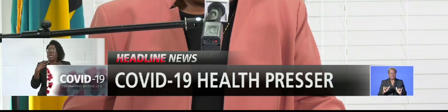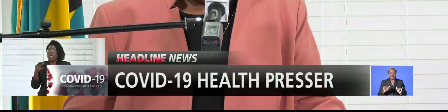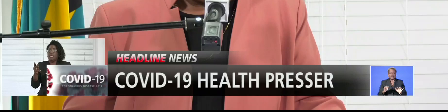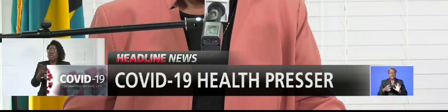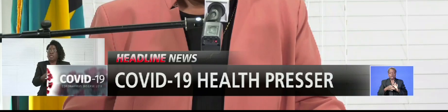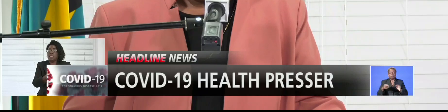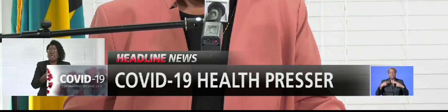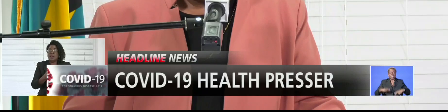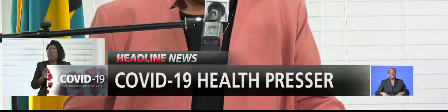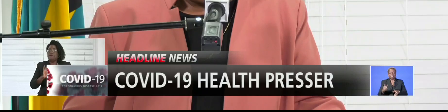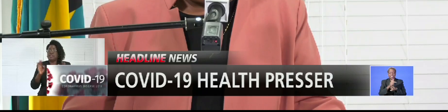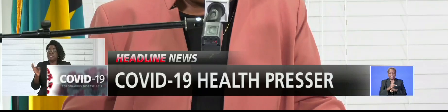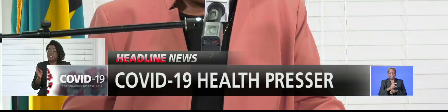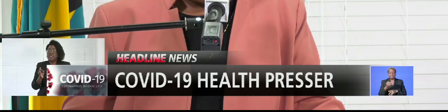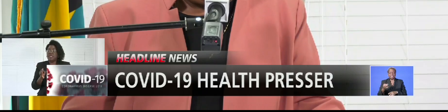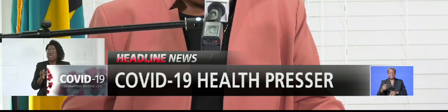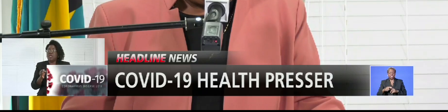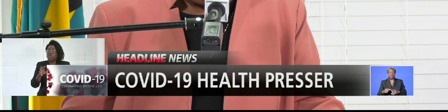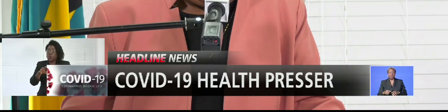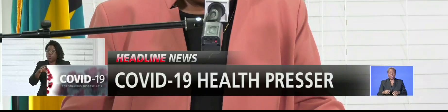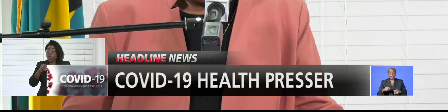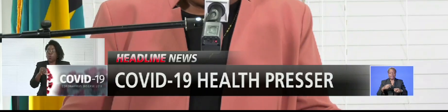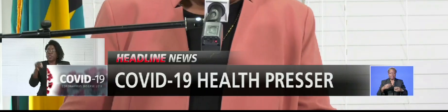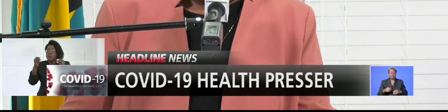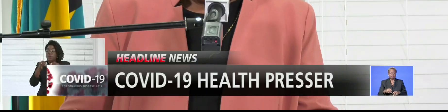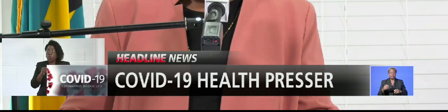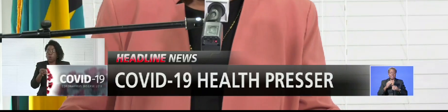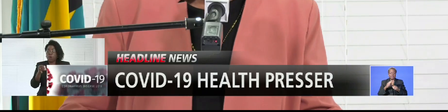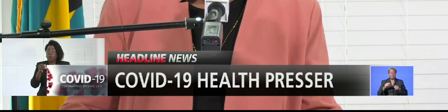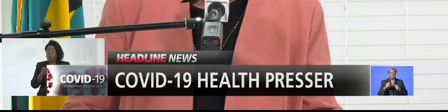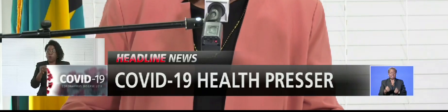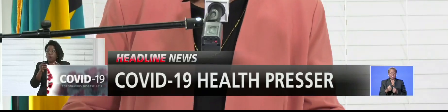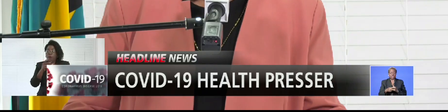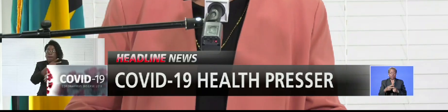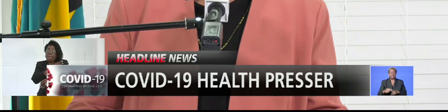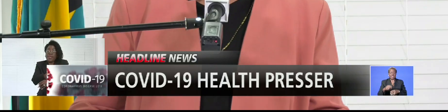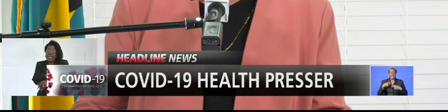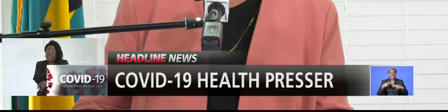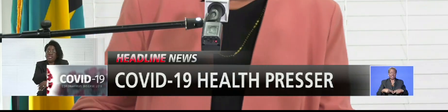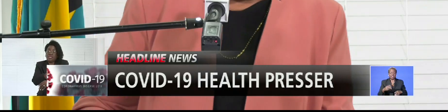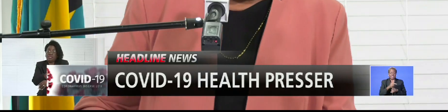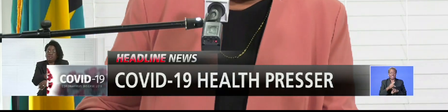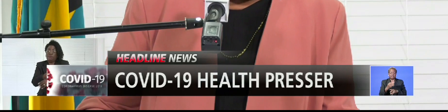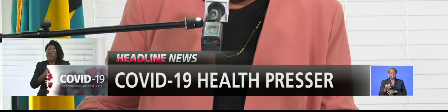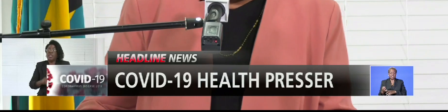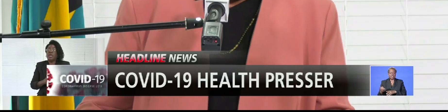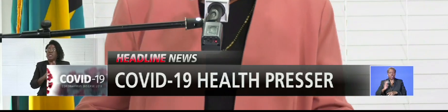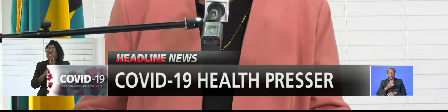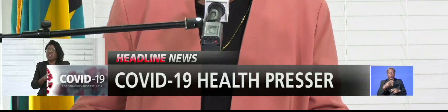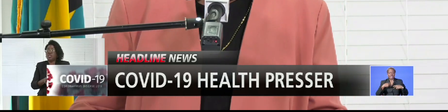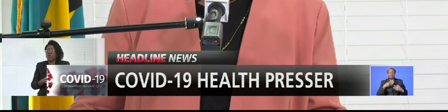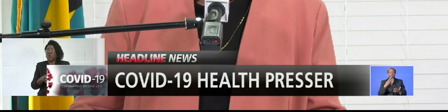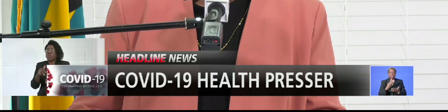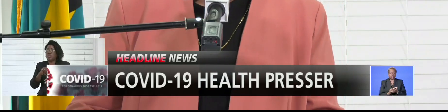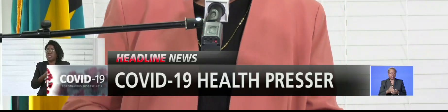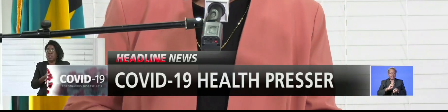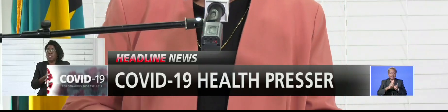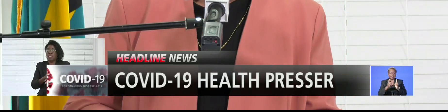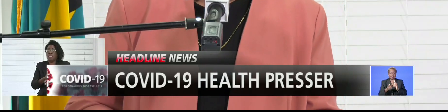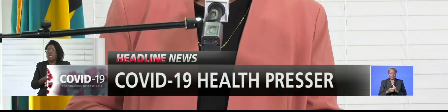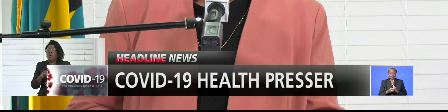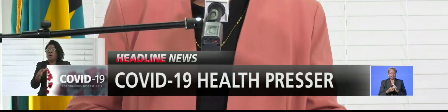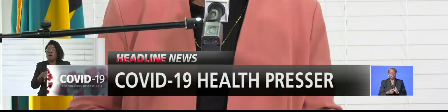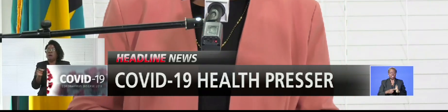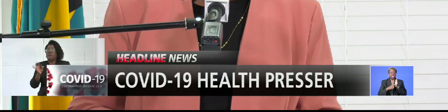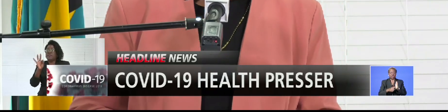to accommodate increase in cases. And we have good data that show most recently of the